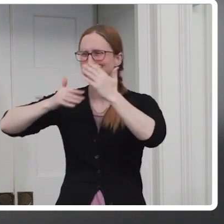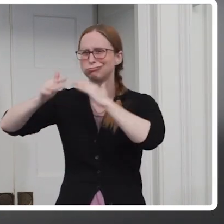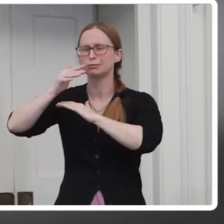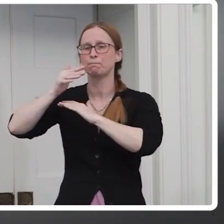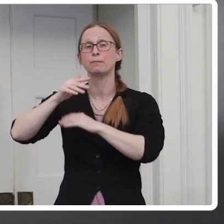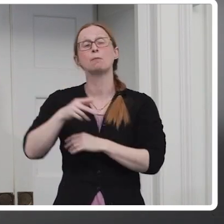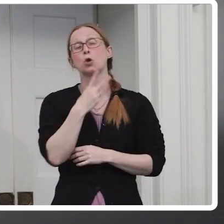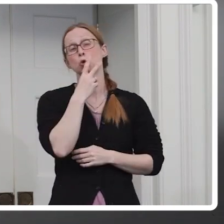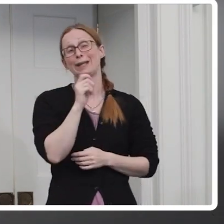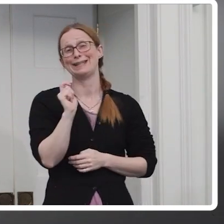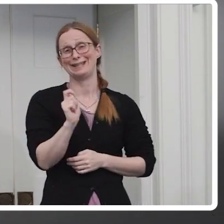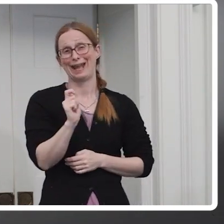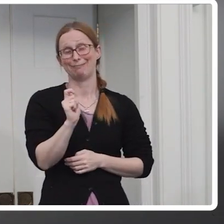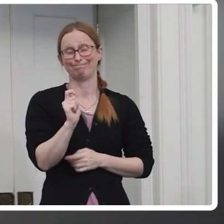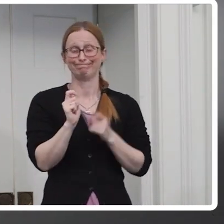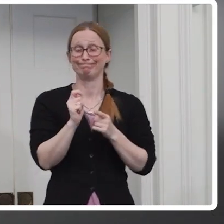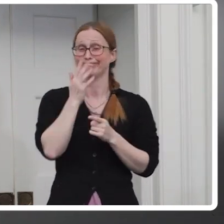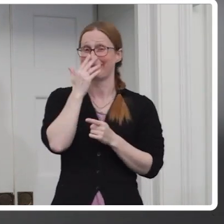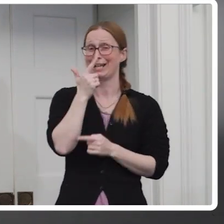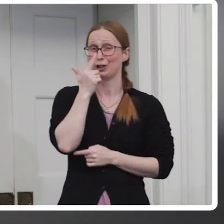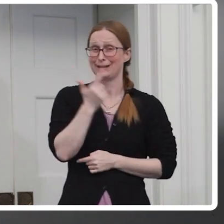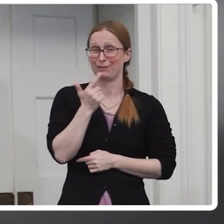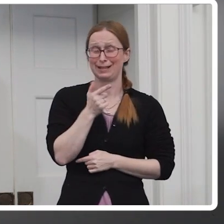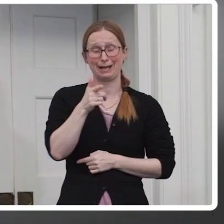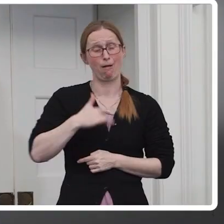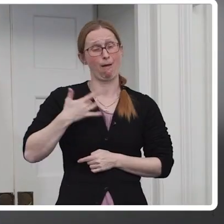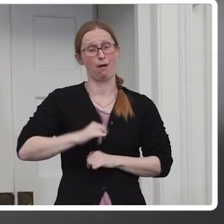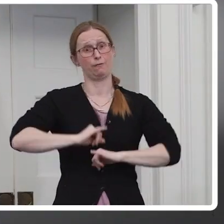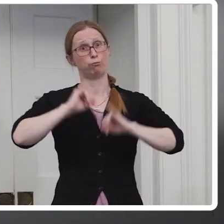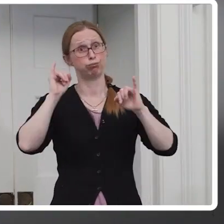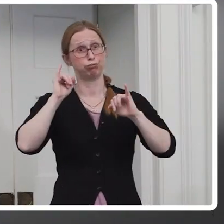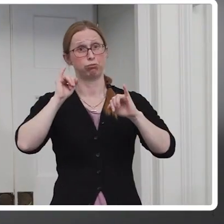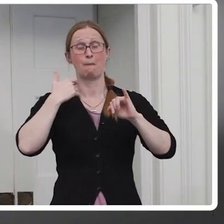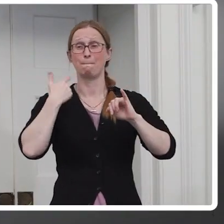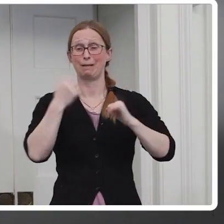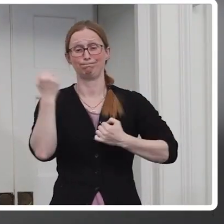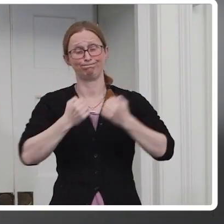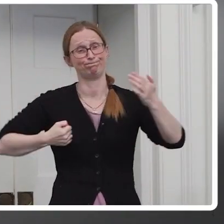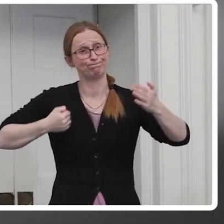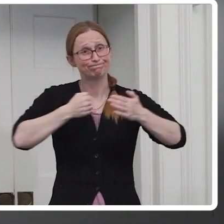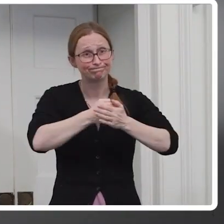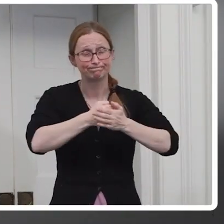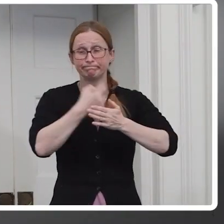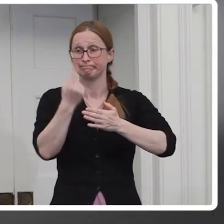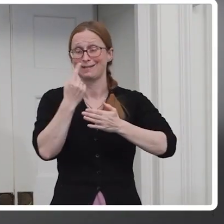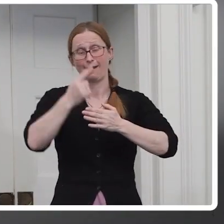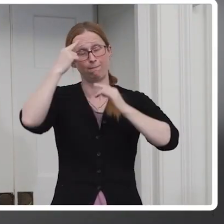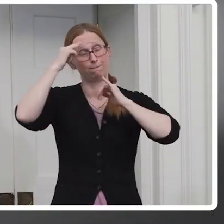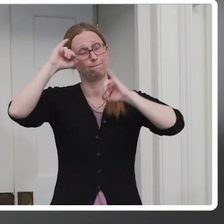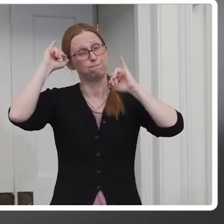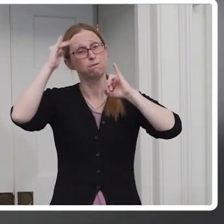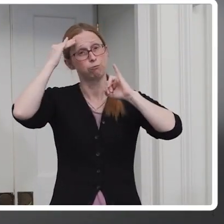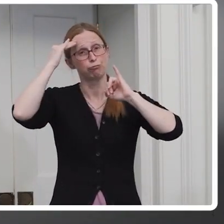party. In 2010, aged 17, Grace's life hung by a thread after a serious traffic accident resulted